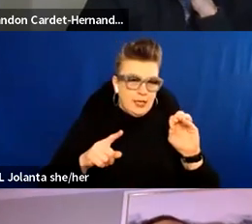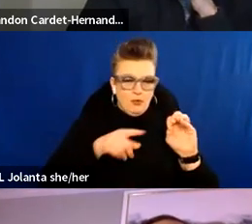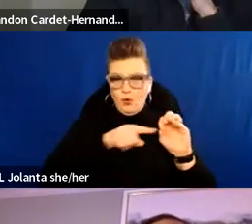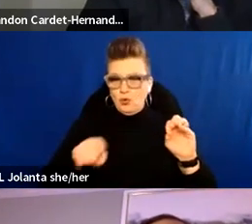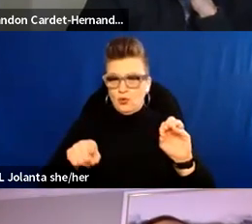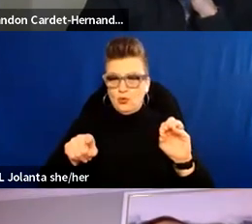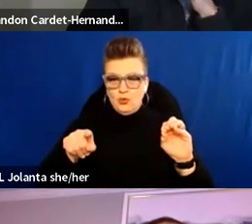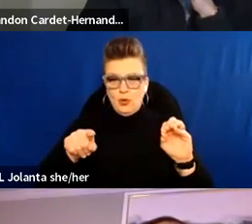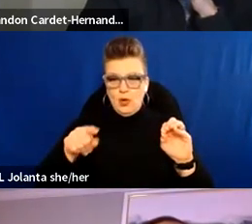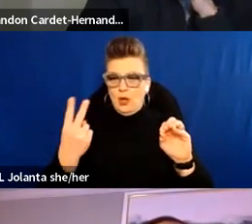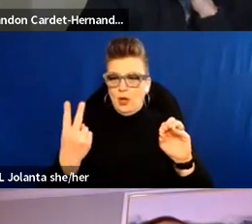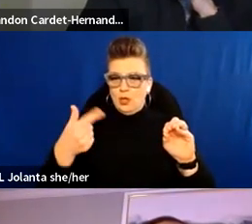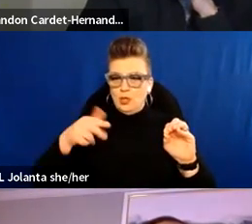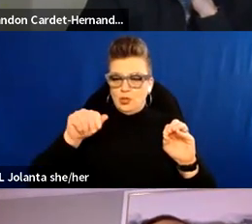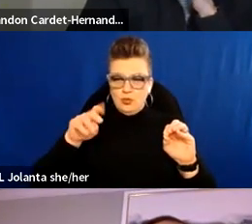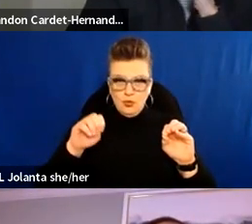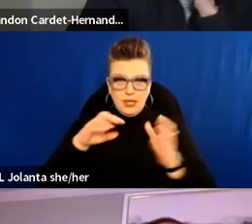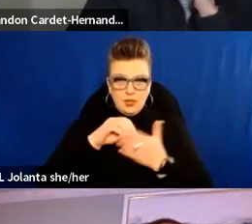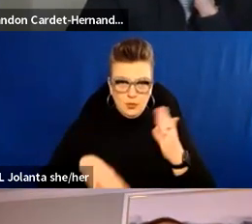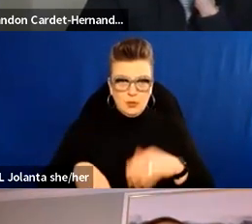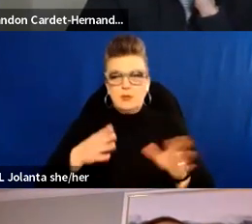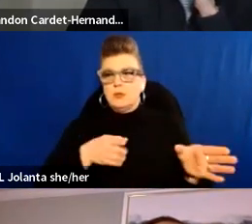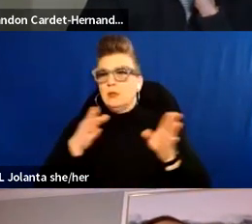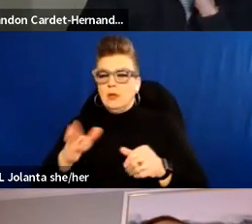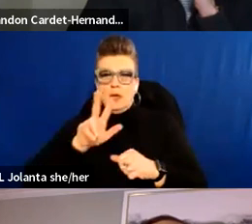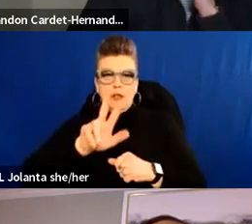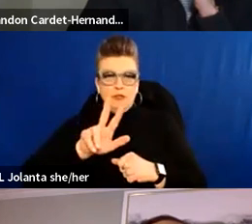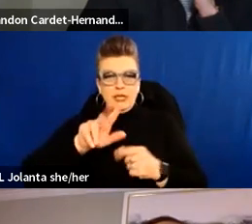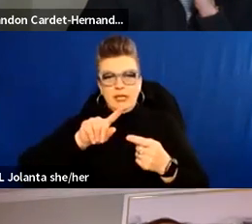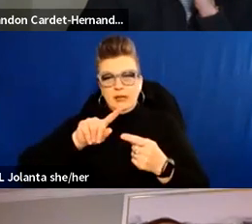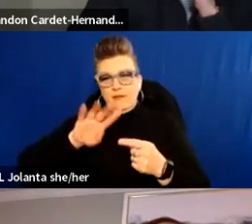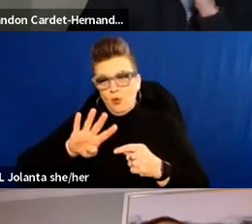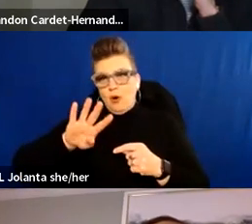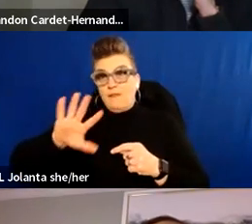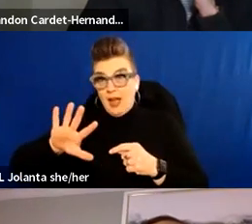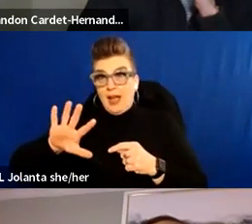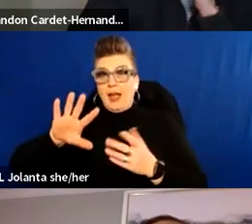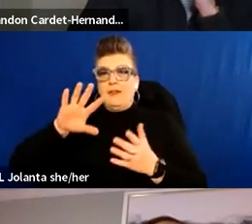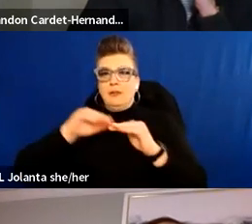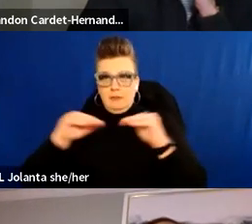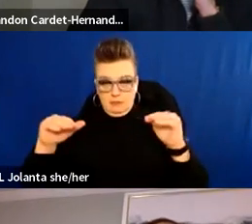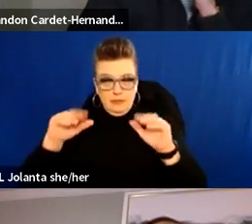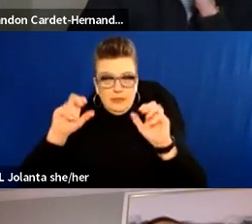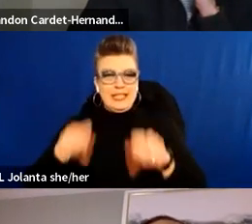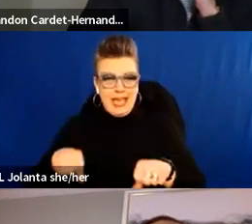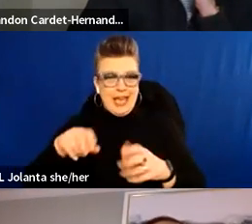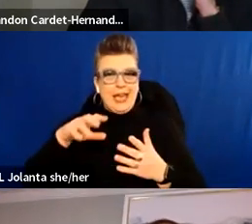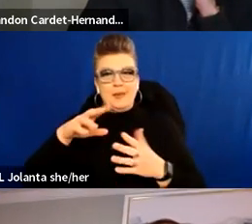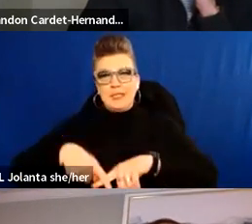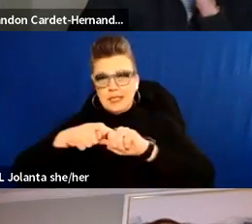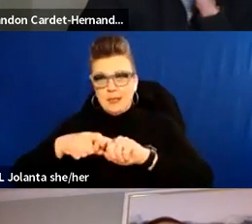number of reasons why switzer grades three through five can be suspended as well um increased uh you know restorative justice